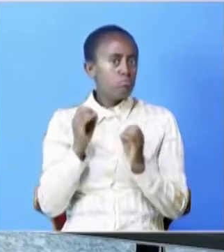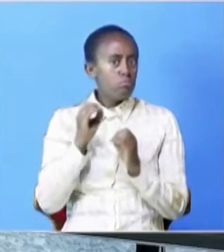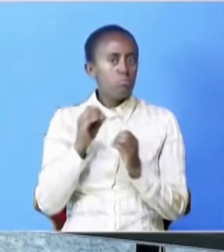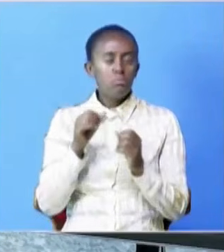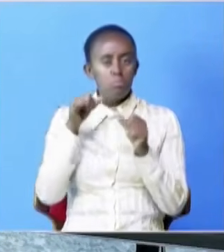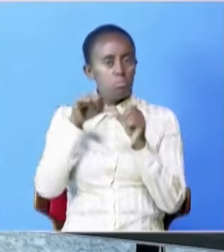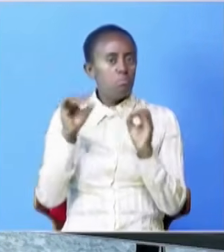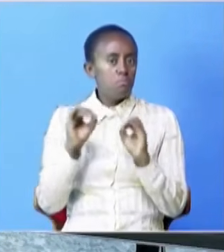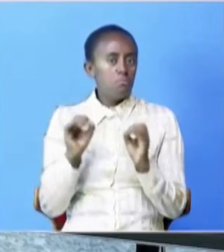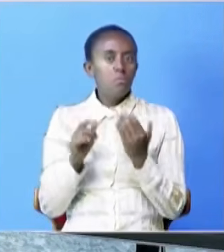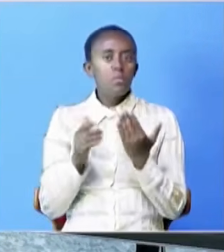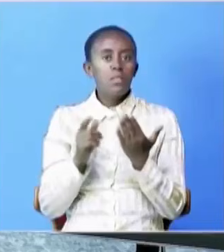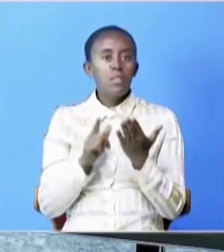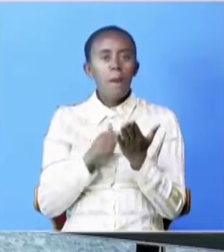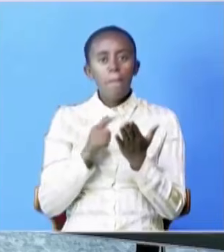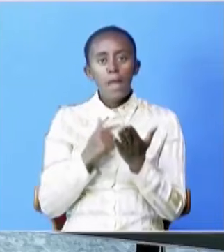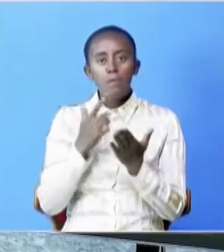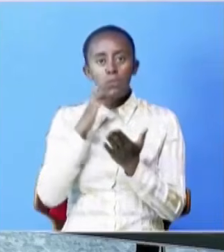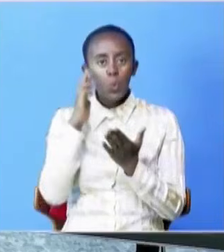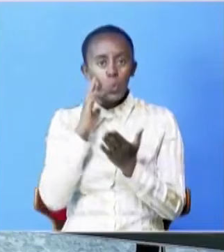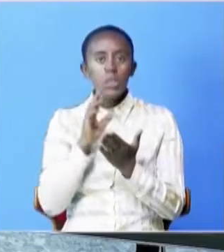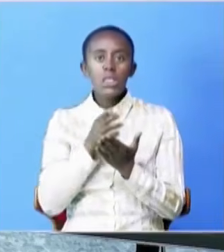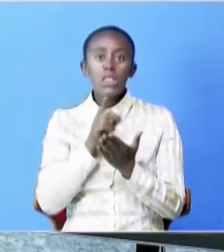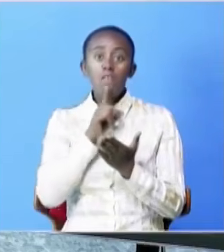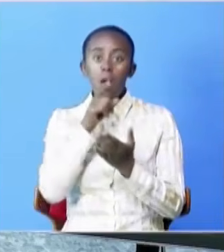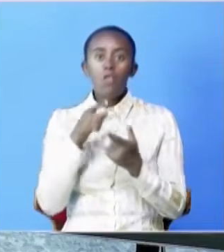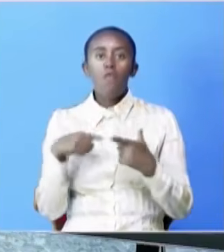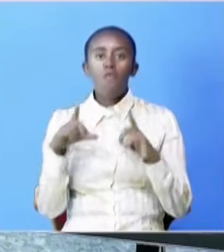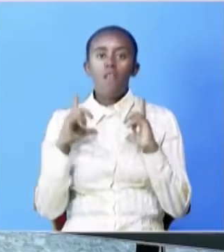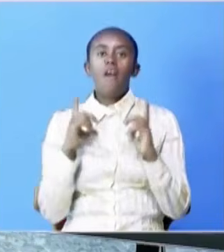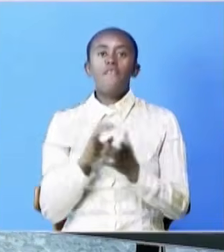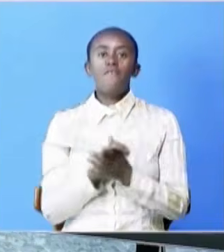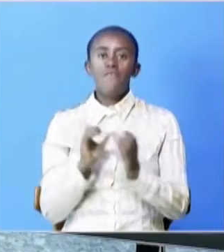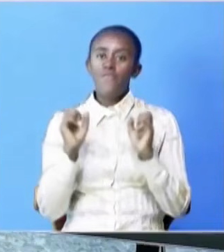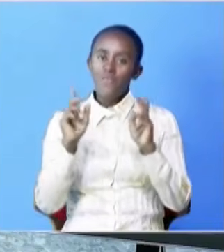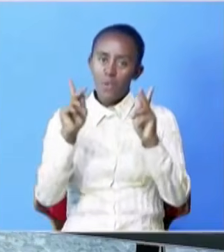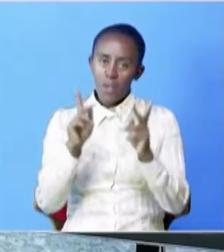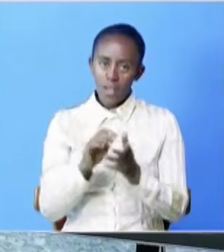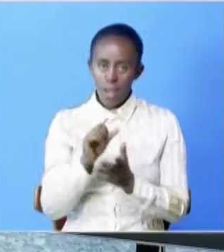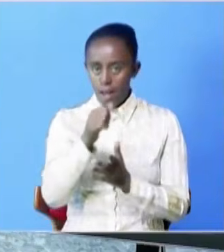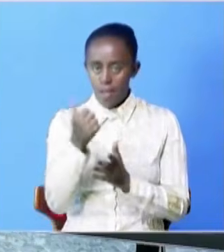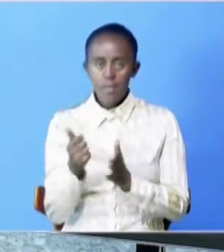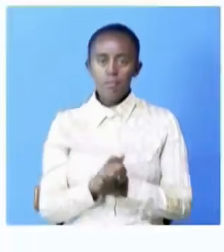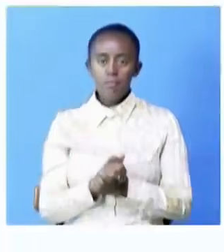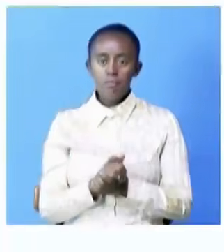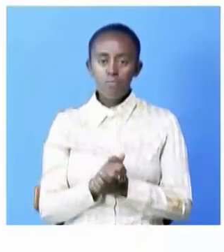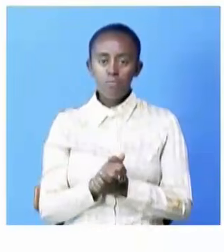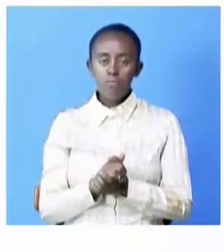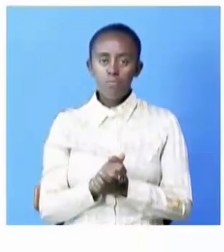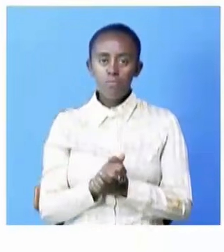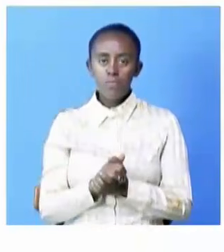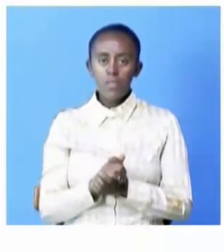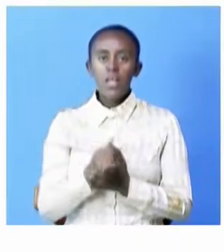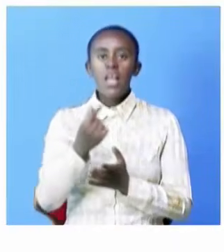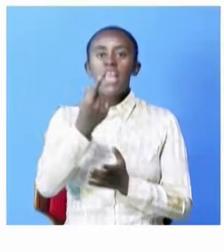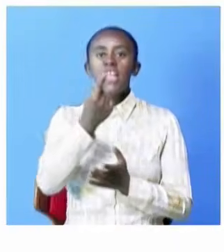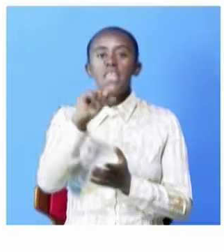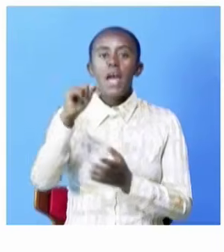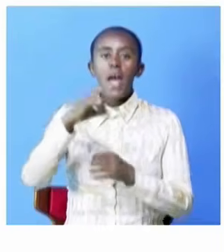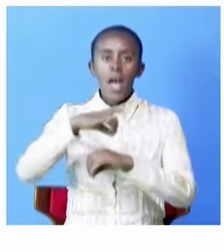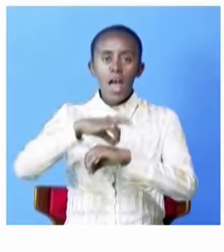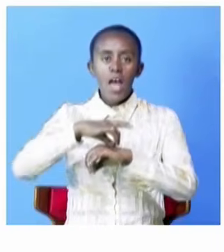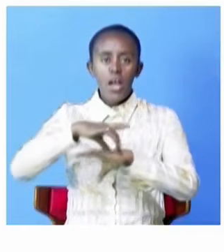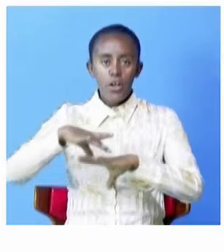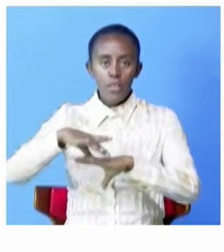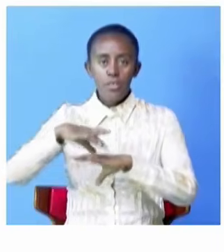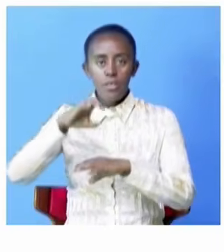notice it sometimes because it is a fact of life. Okay, another example. The earth